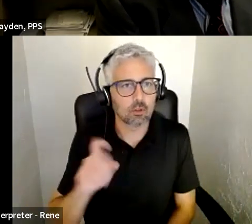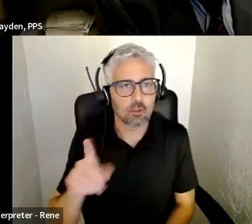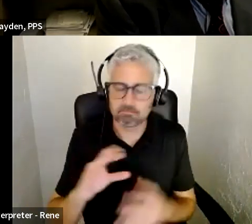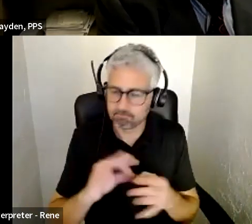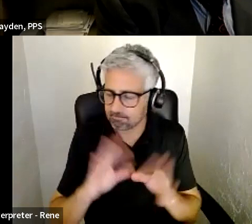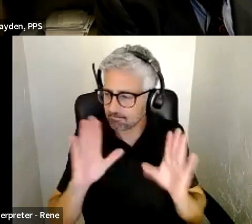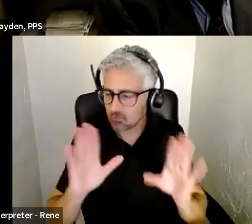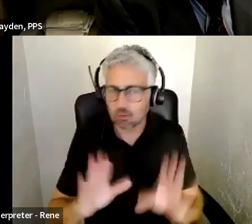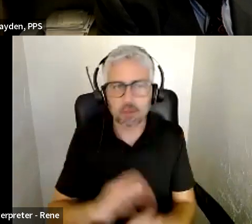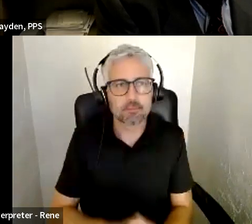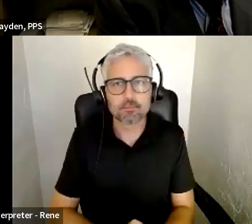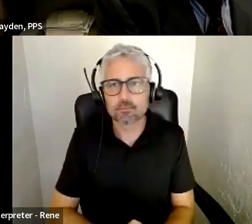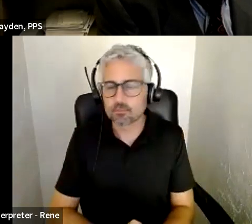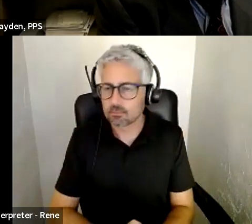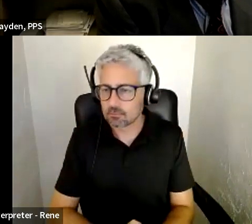Okay. So I think